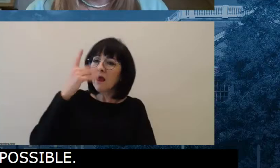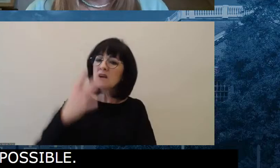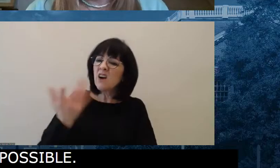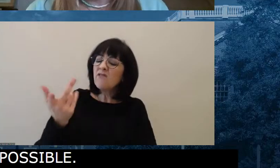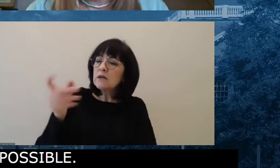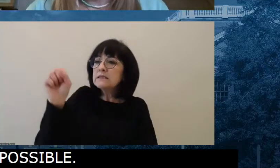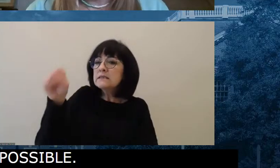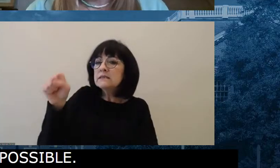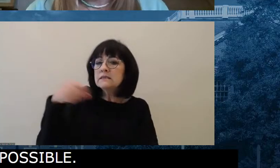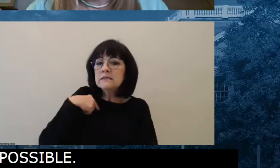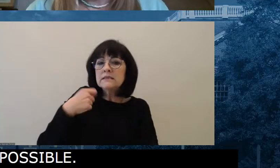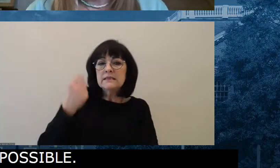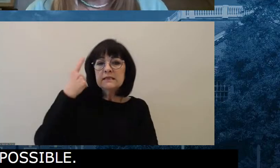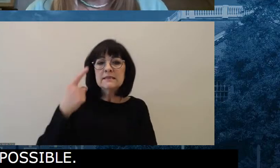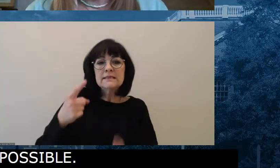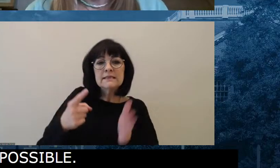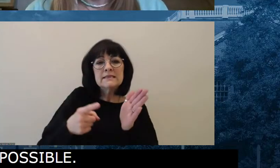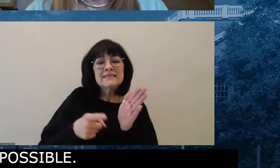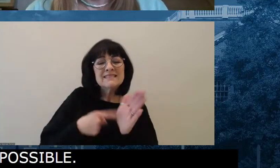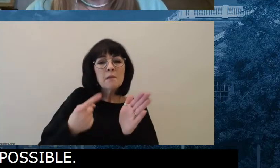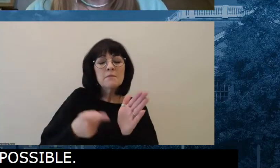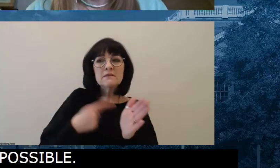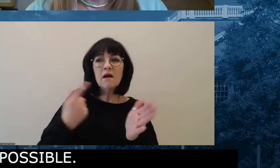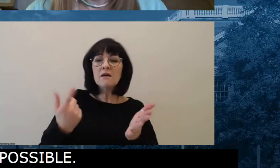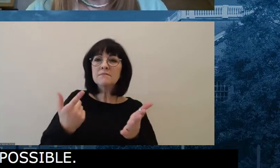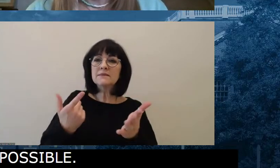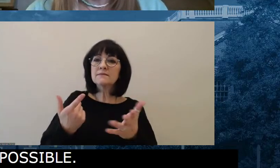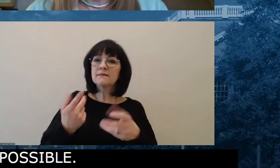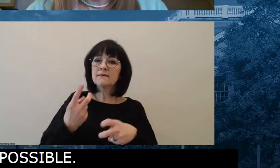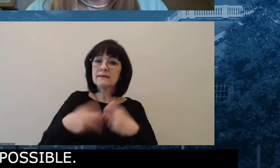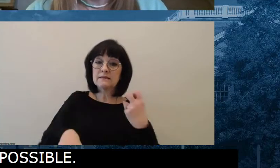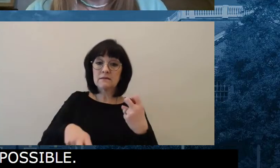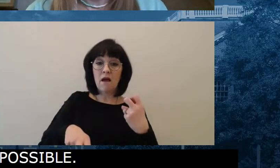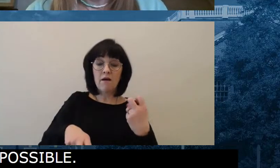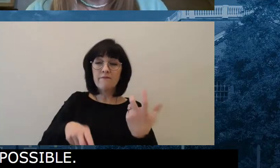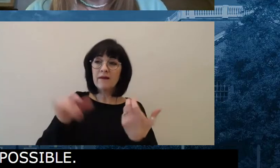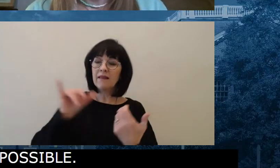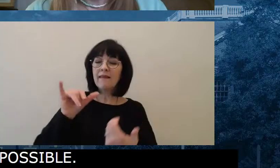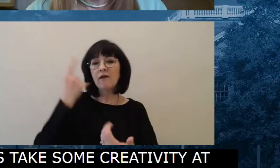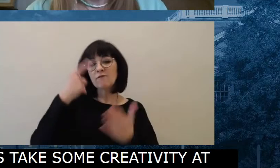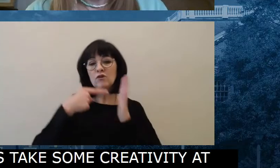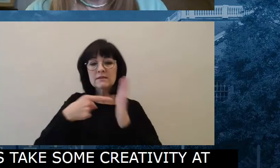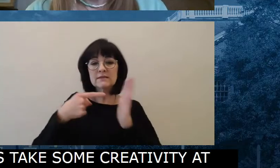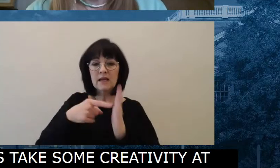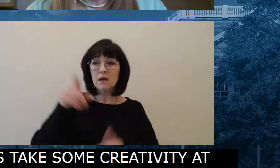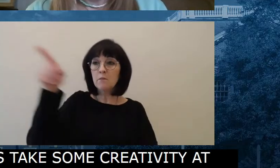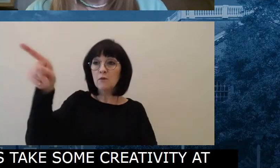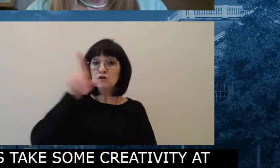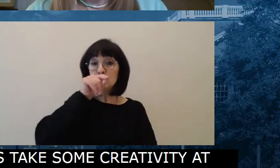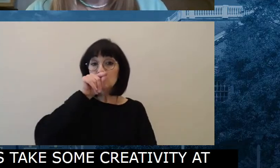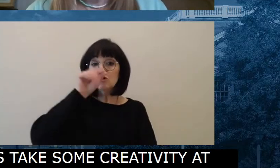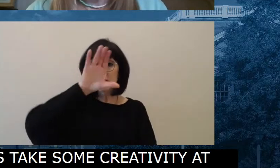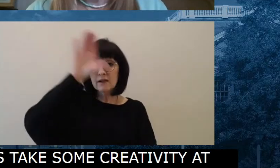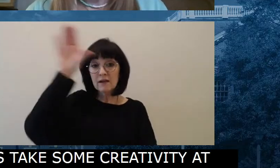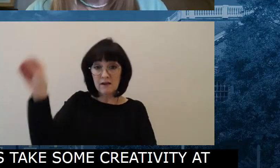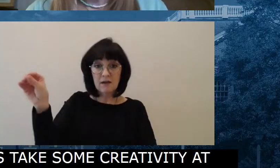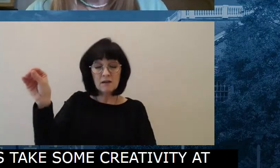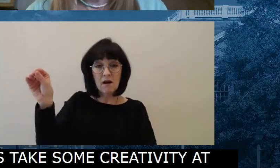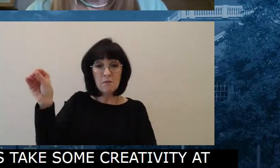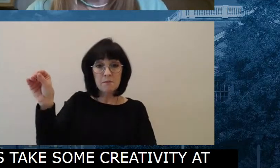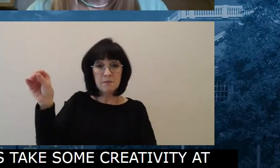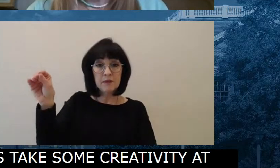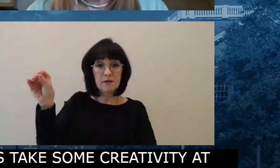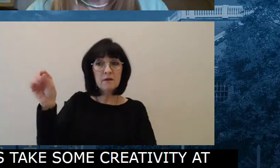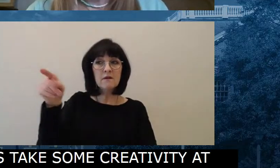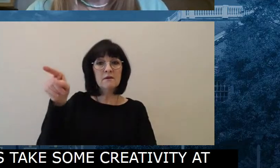just again an anecdotal answer to the poultry industry and those plants. We're